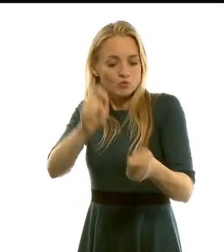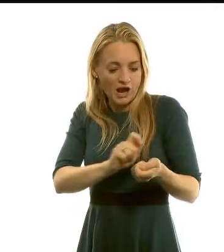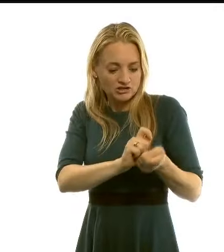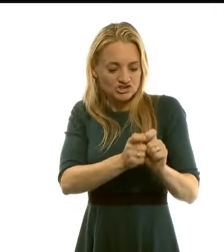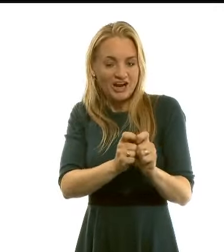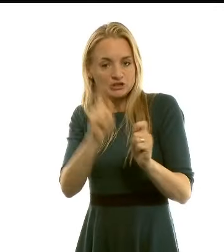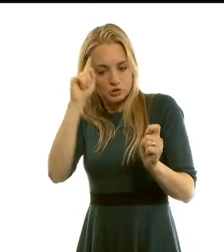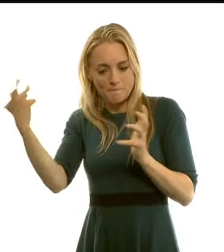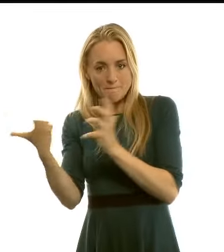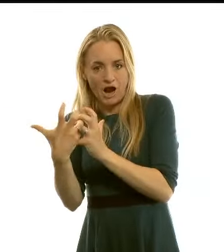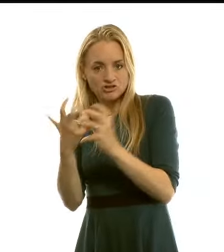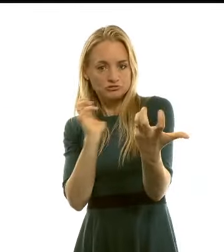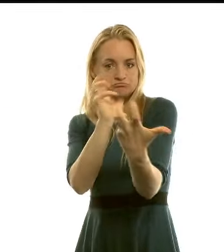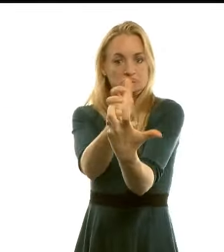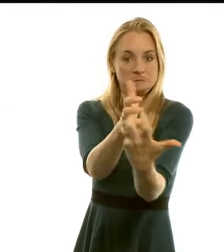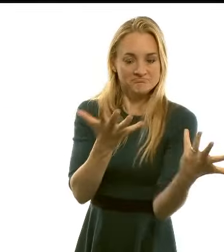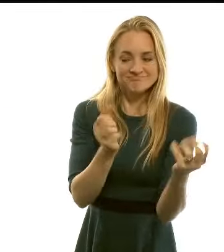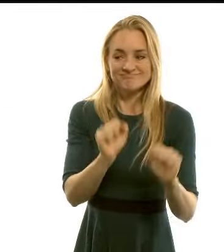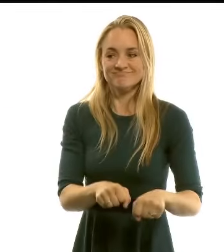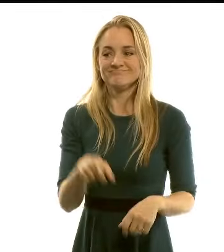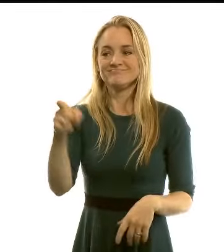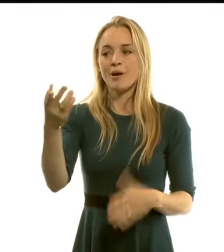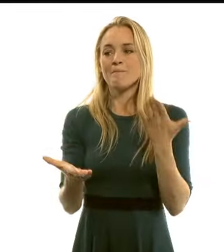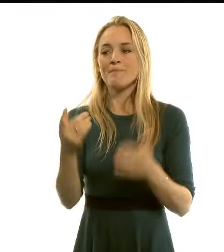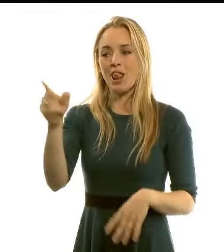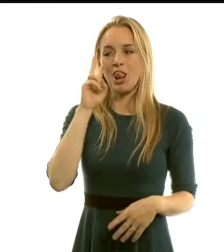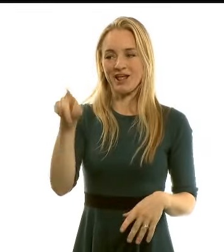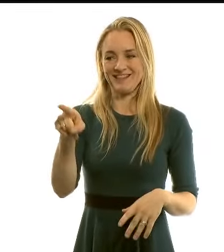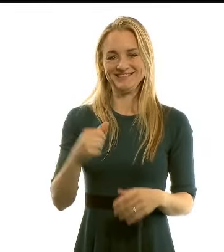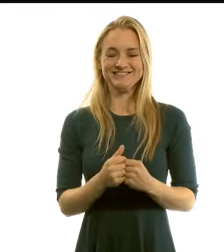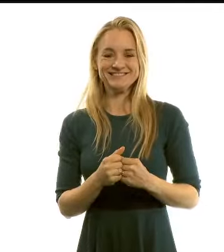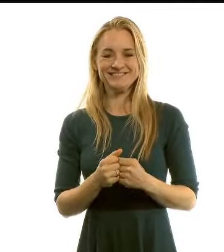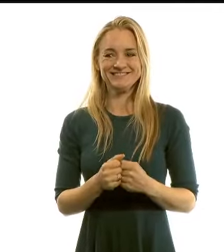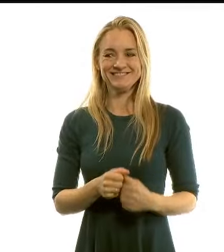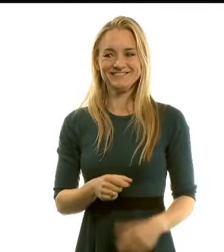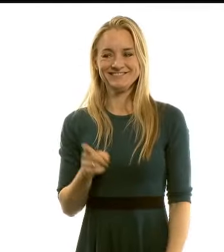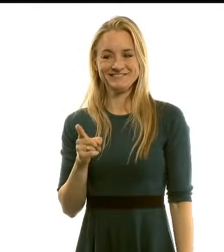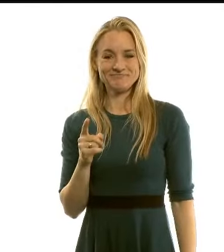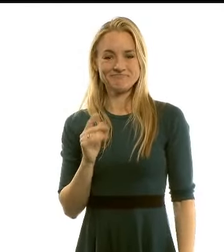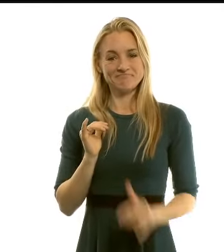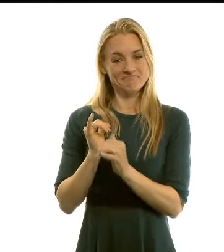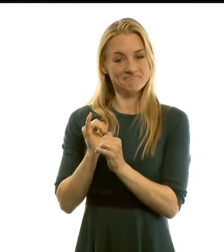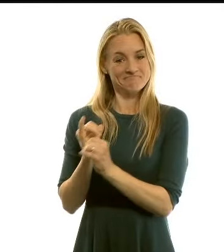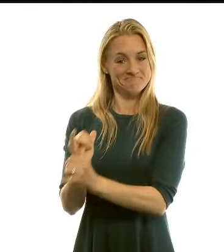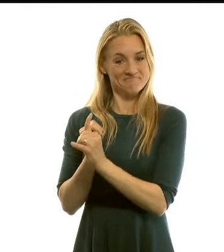me. Check this out. Little Barca BrickHeadz O'Doom. Yeah?